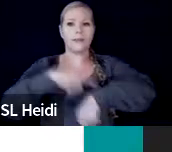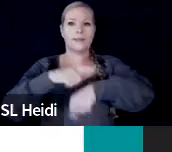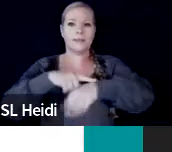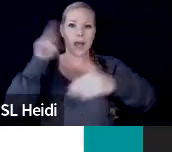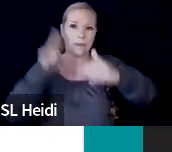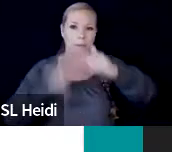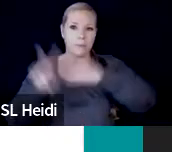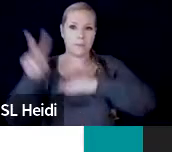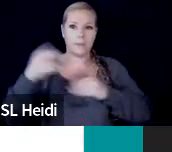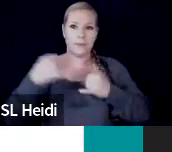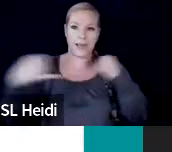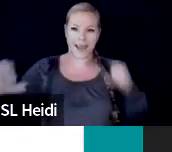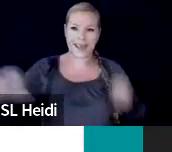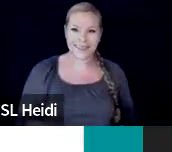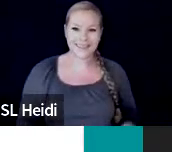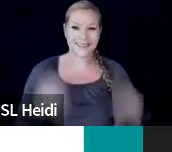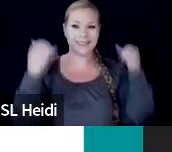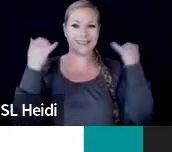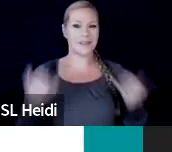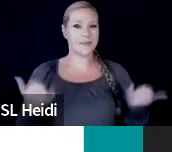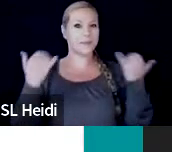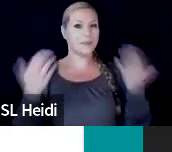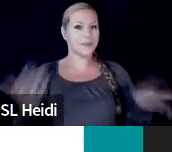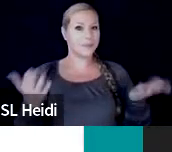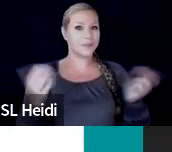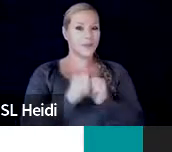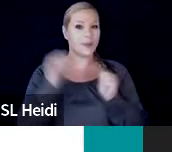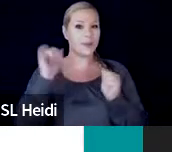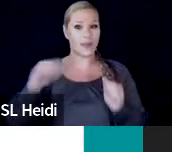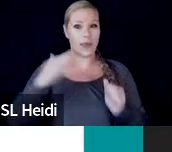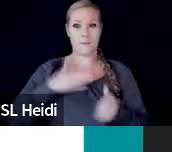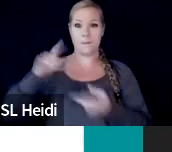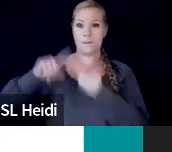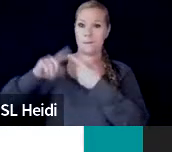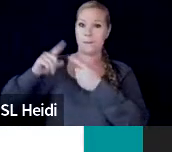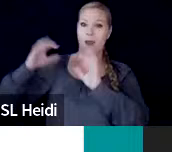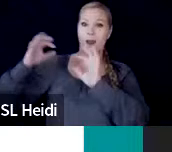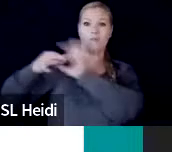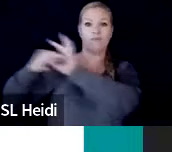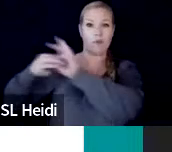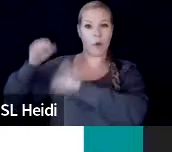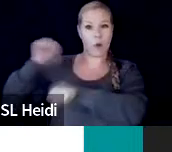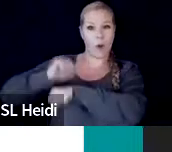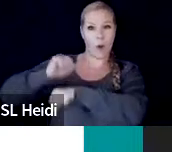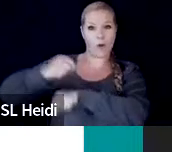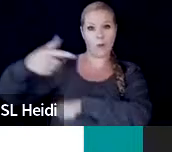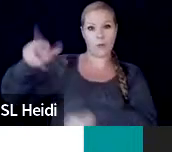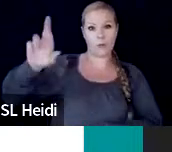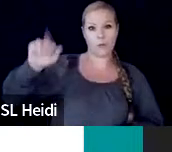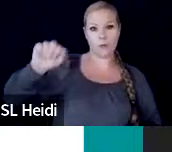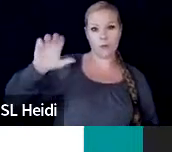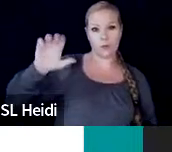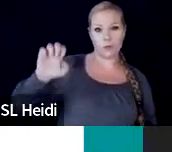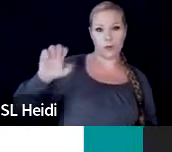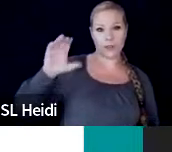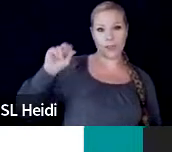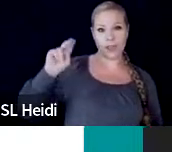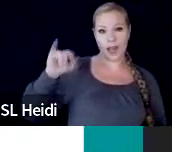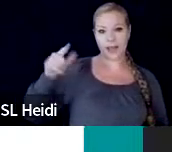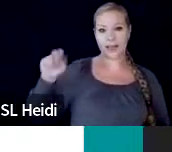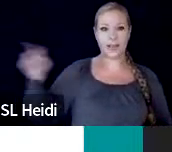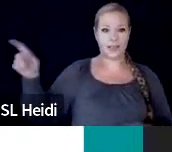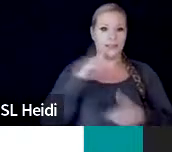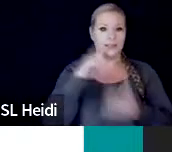With that, I'll open it up for questions. My colleague, Grace Kruniken, is here as well, who's an expert on this. So